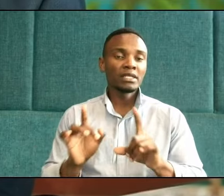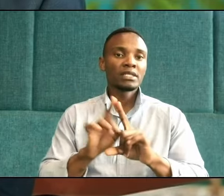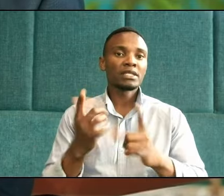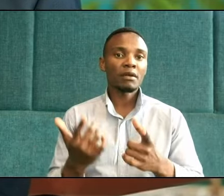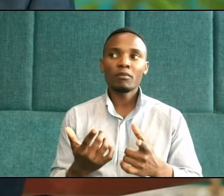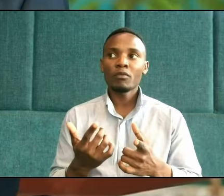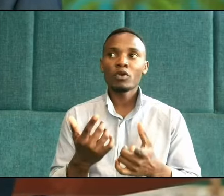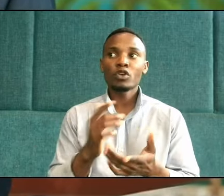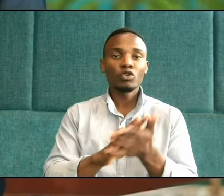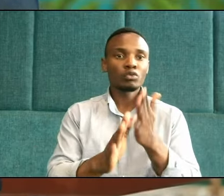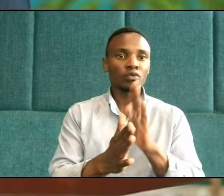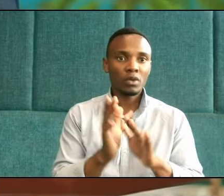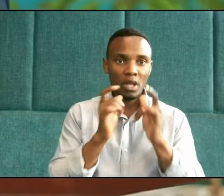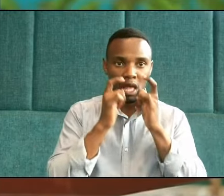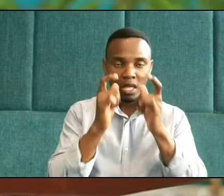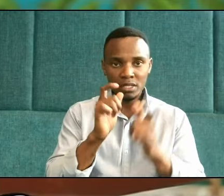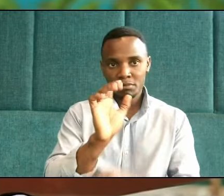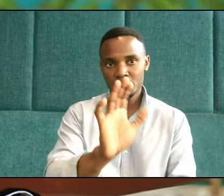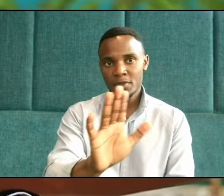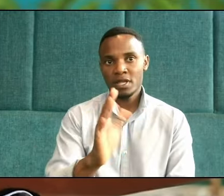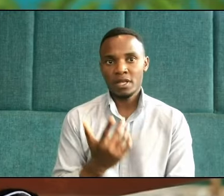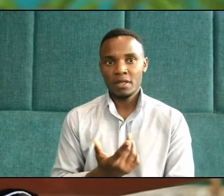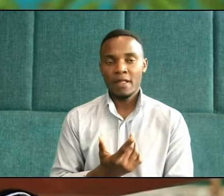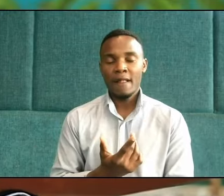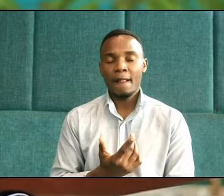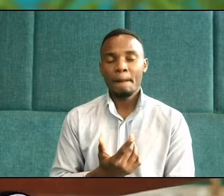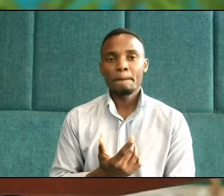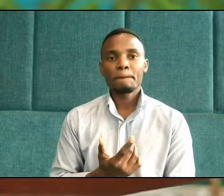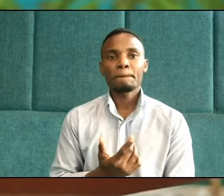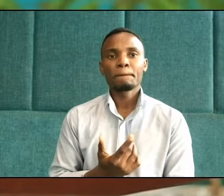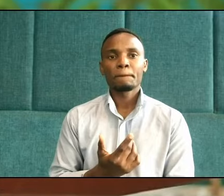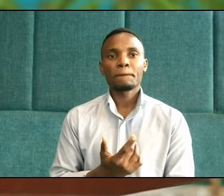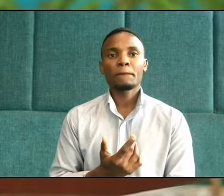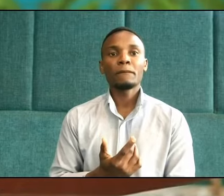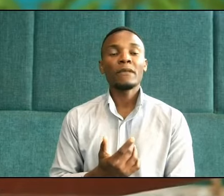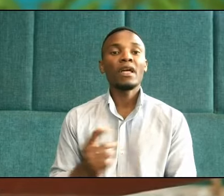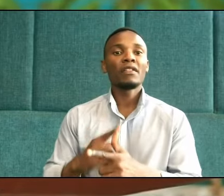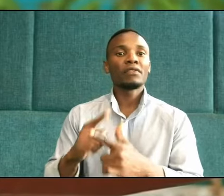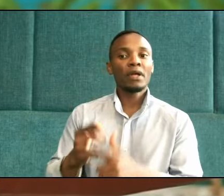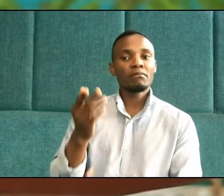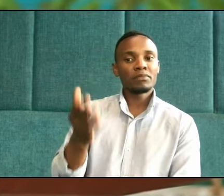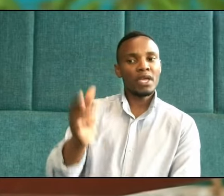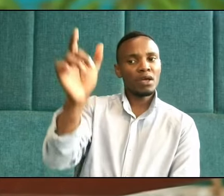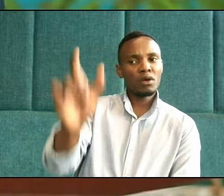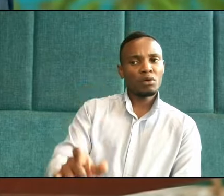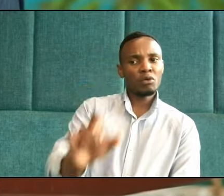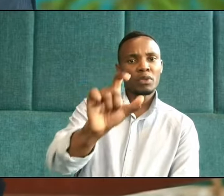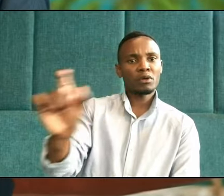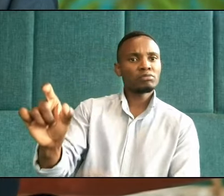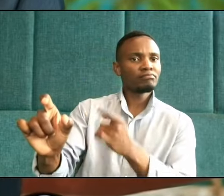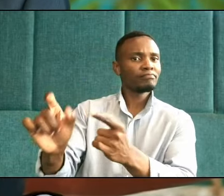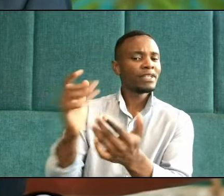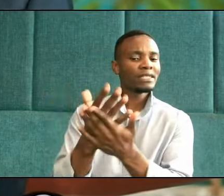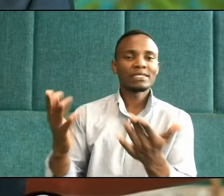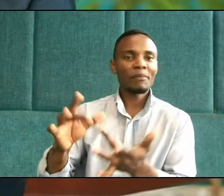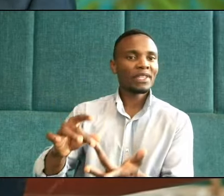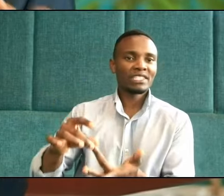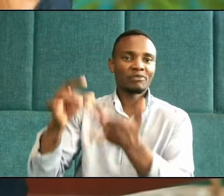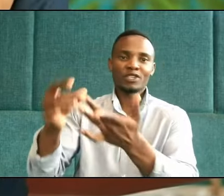to us the word of reconciliation. Now, on the cross, something happened very special. We all